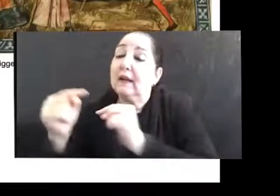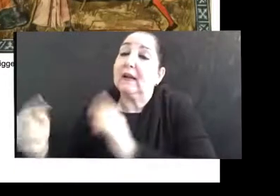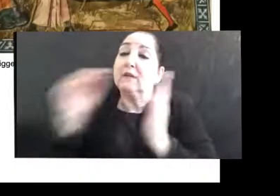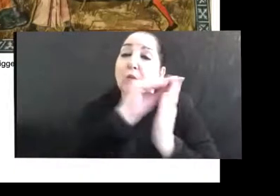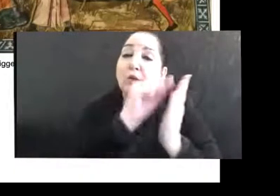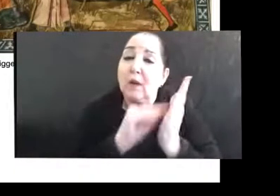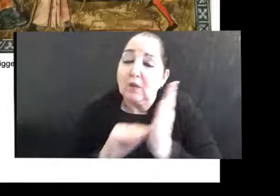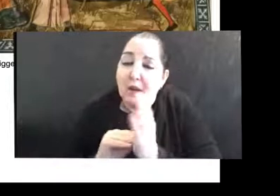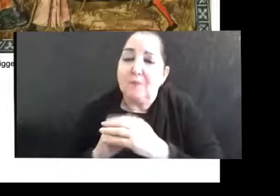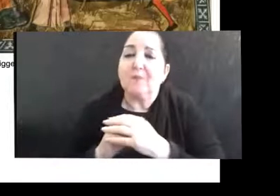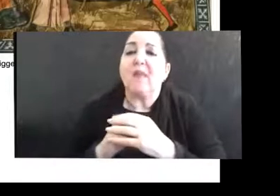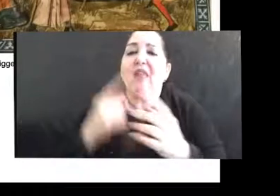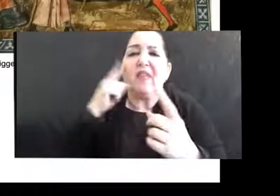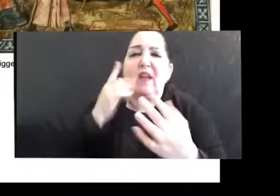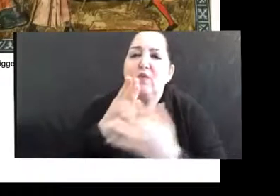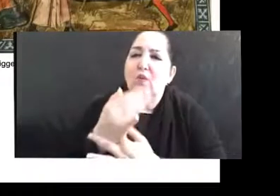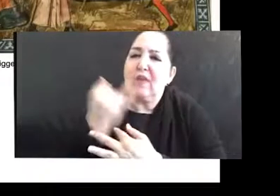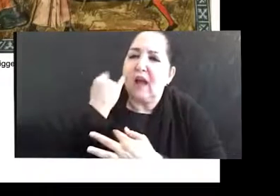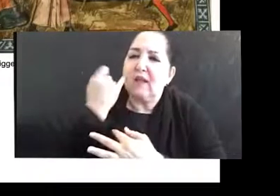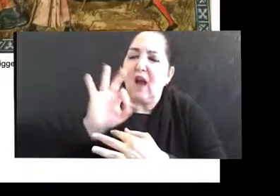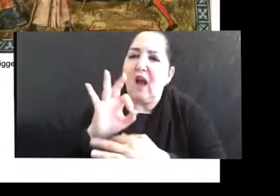thinking through the notion of